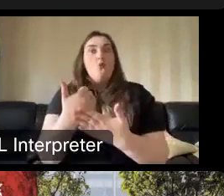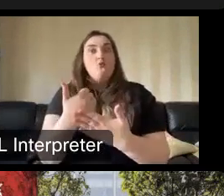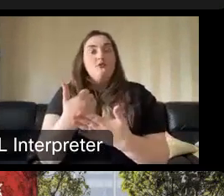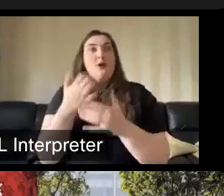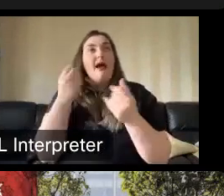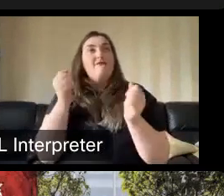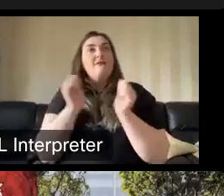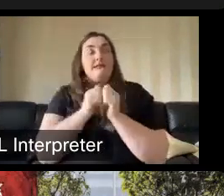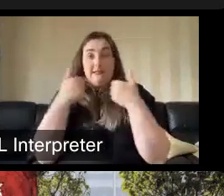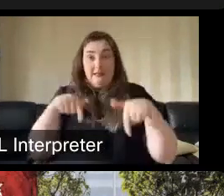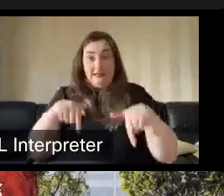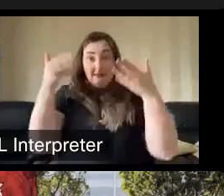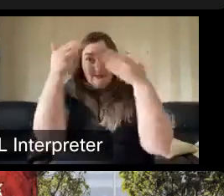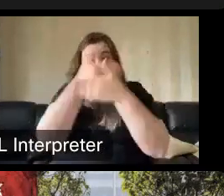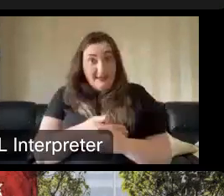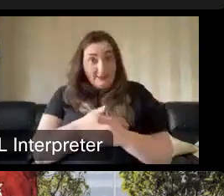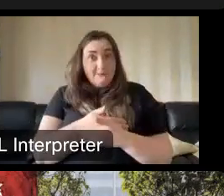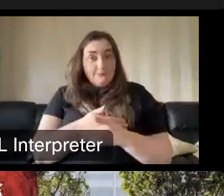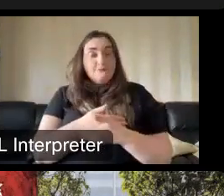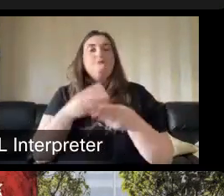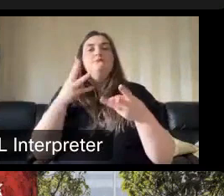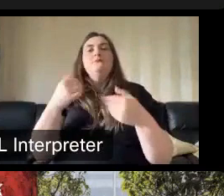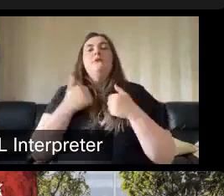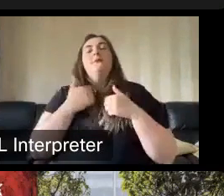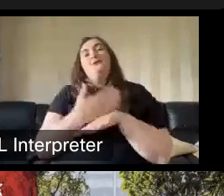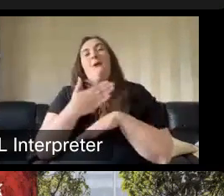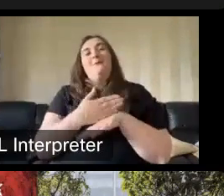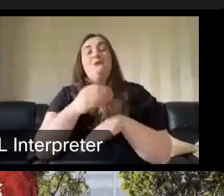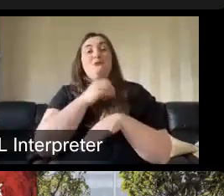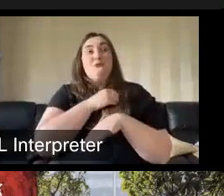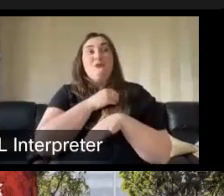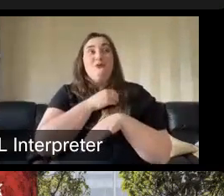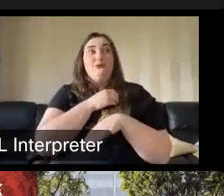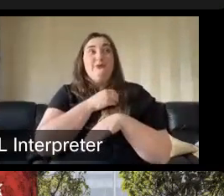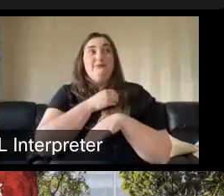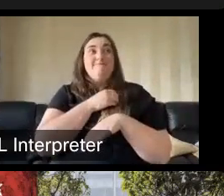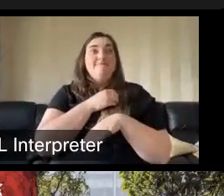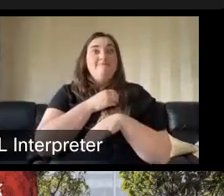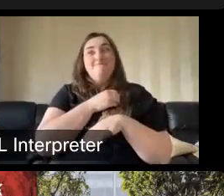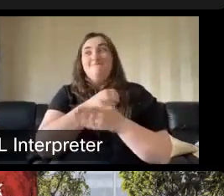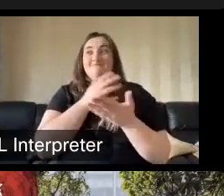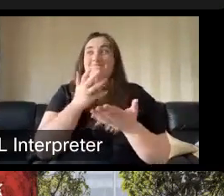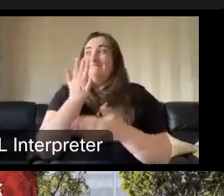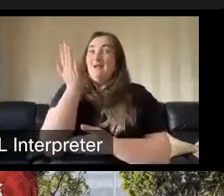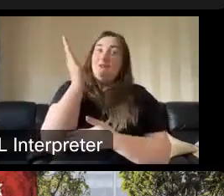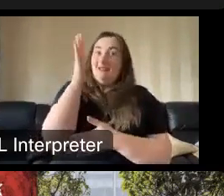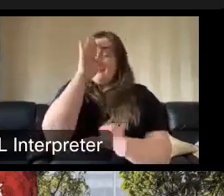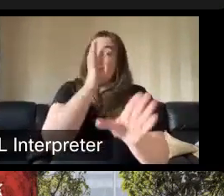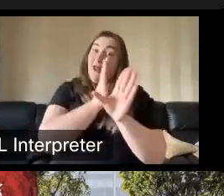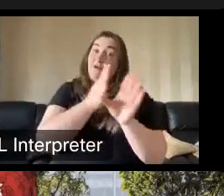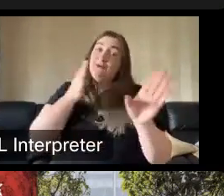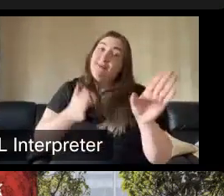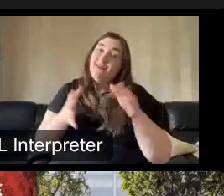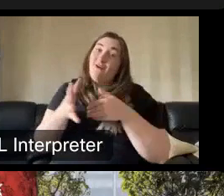this evening, and it'll be my job to you know, present the psychological side of things,